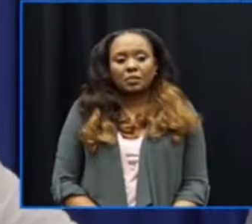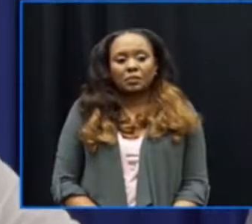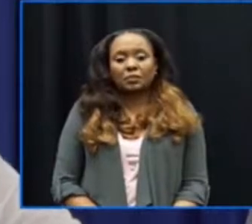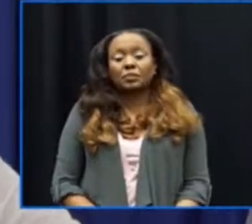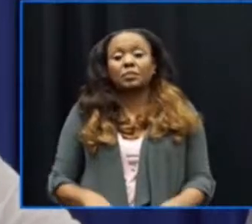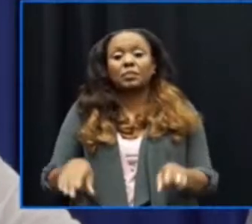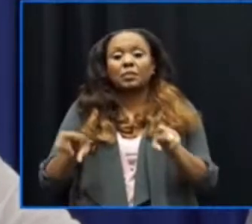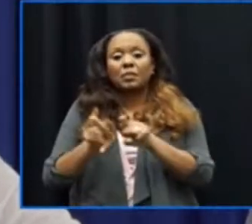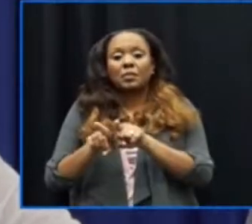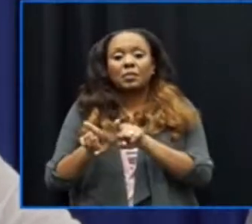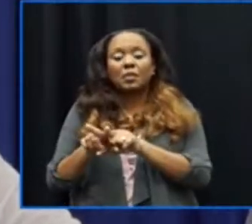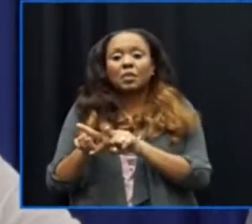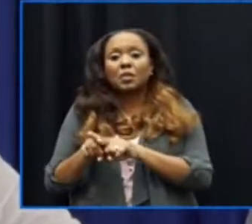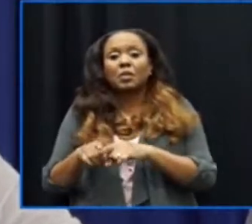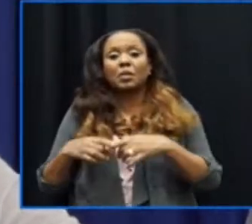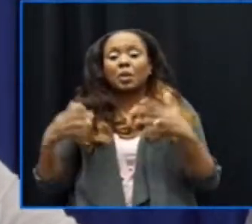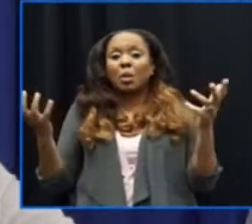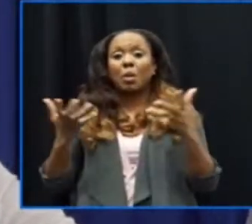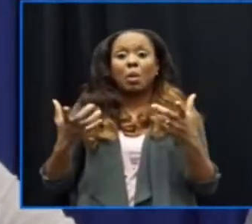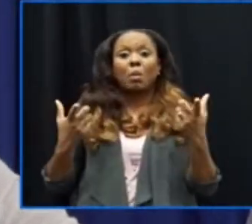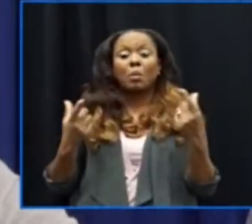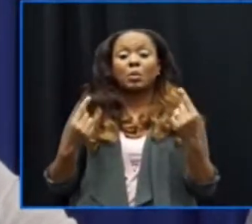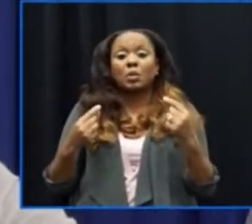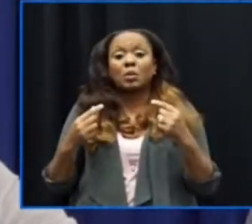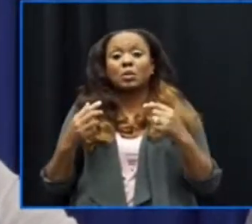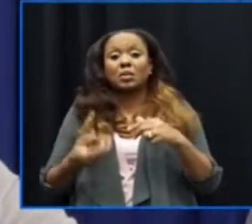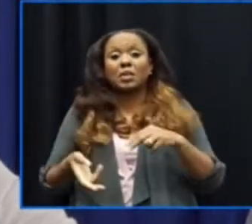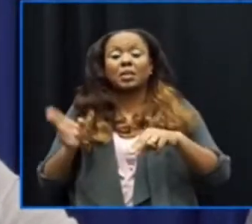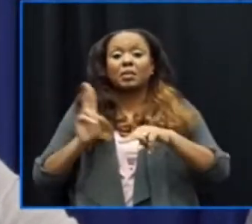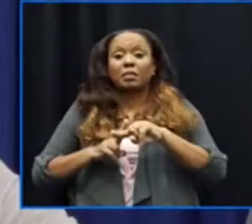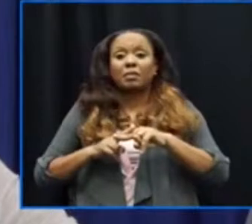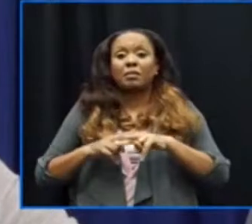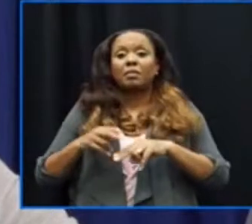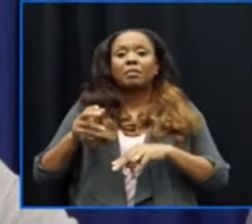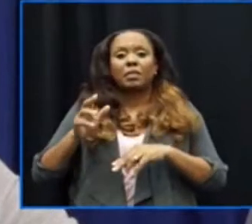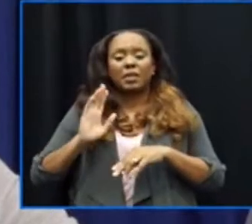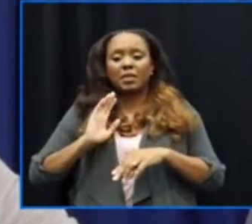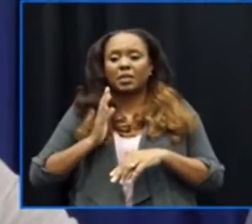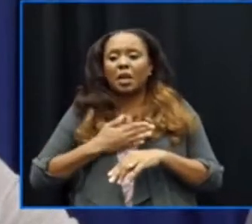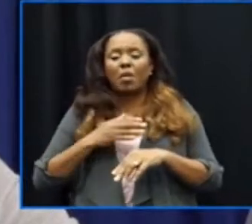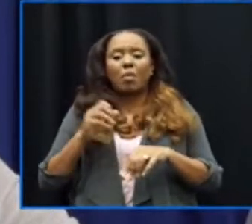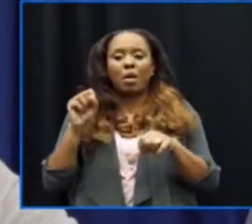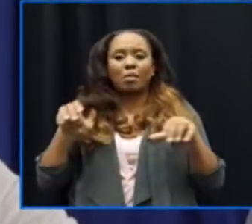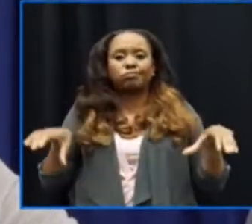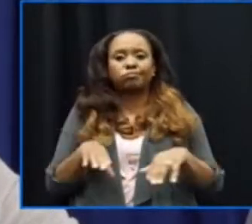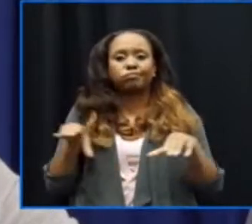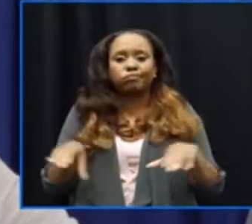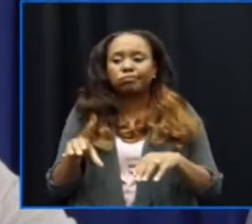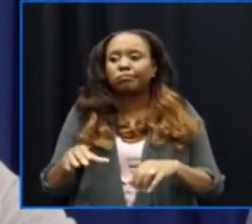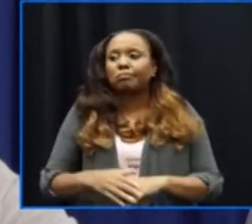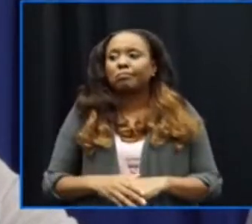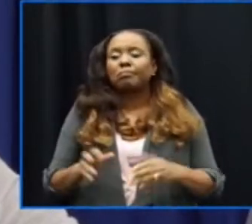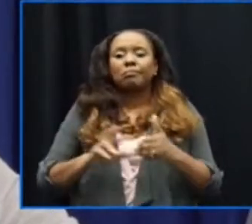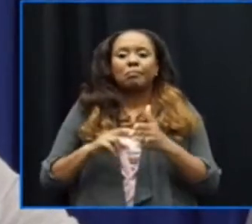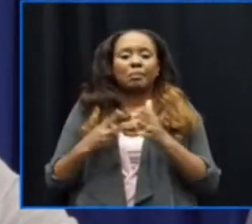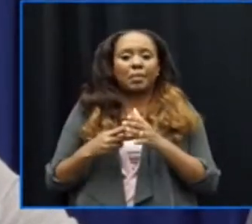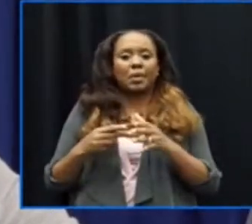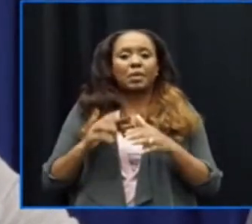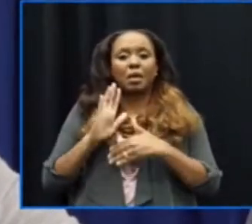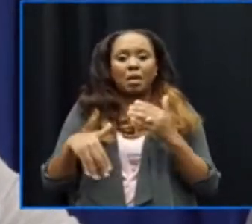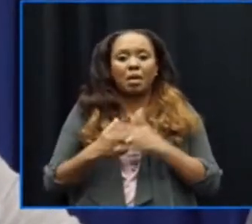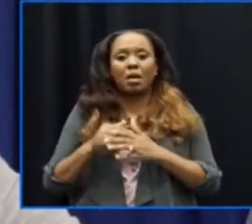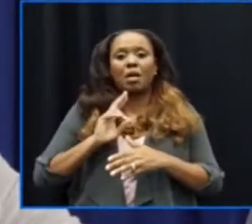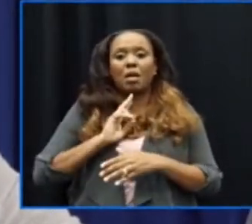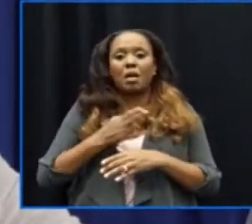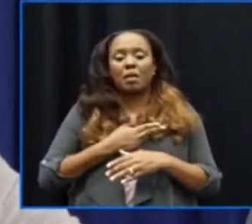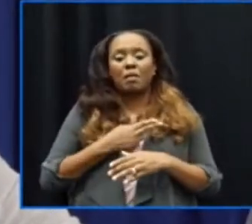to increase our productivity? If this economy is to grow, then it means that each of us got to carry a little more weight and to